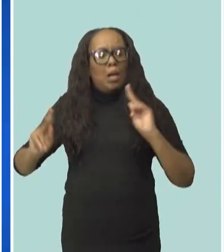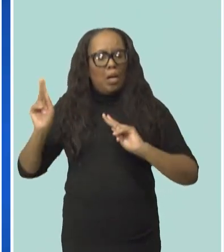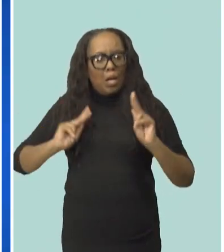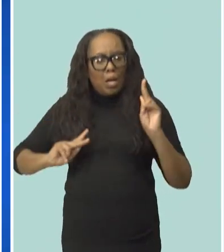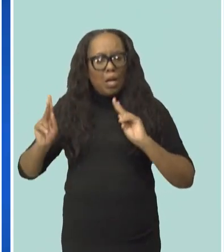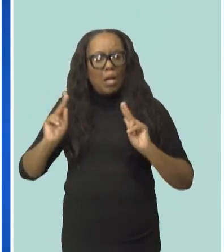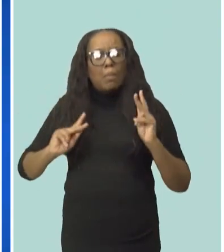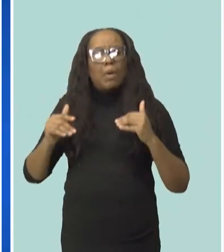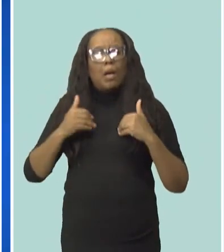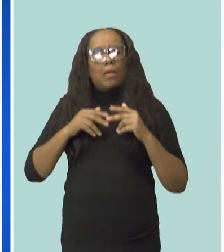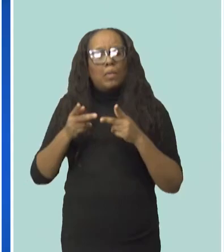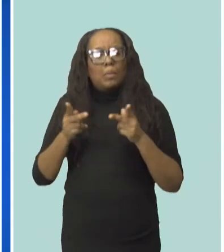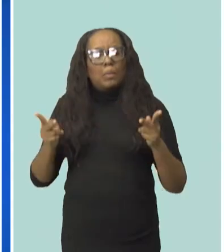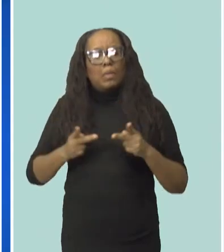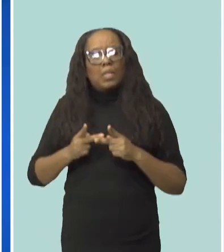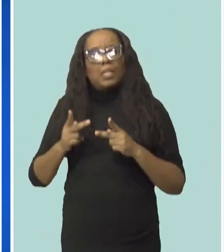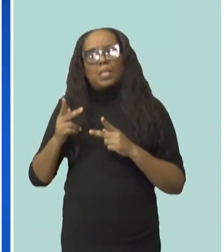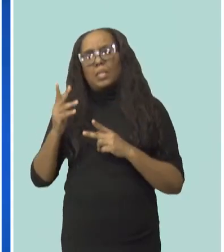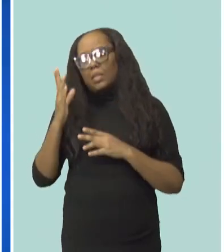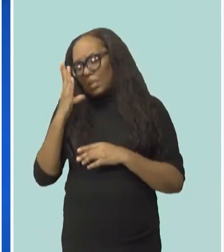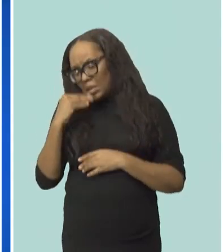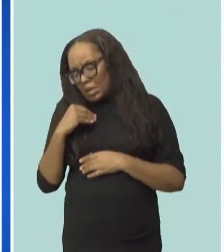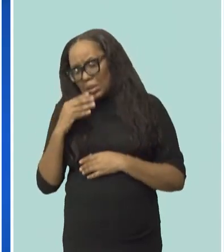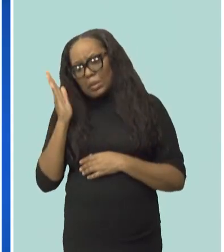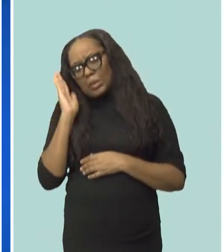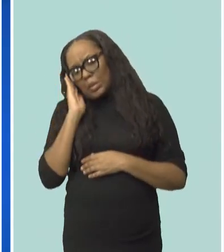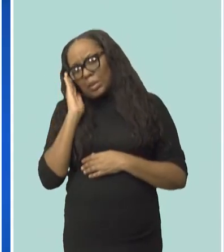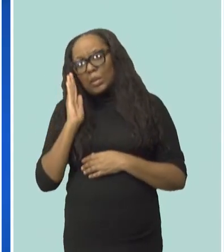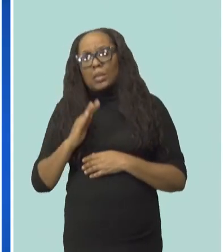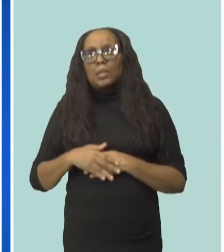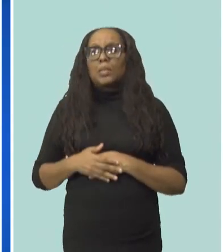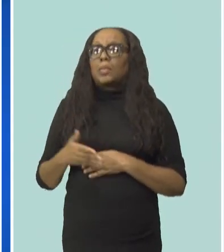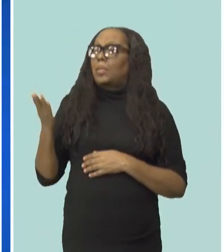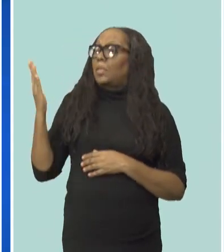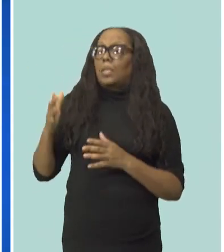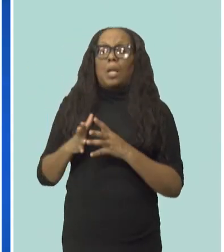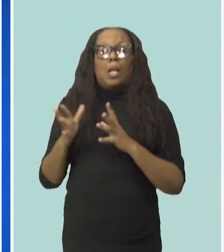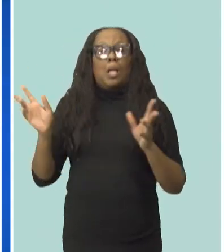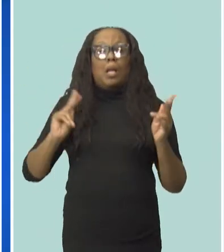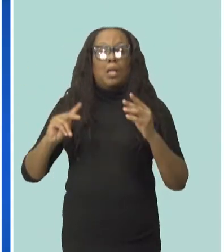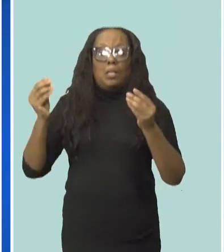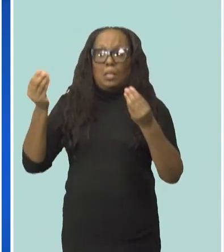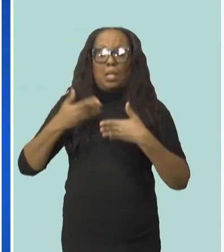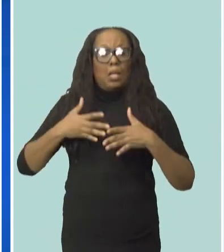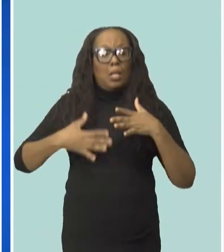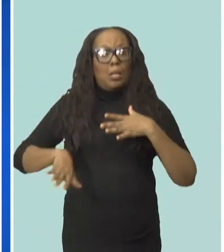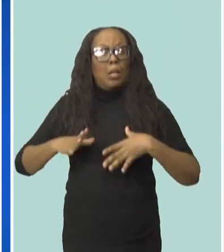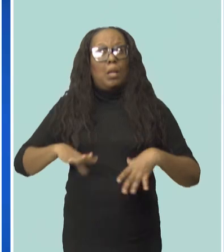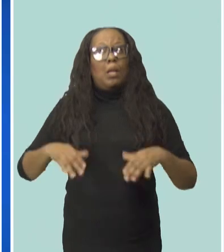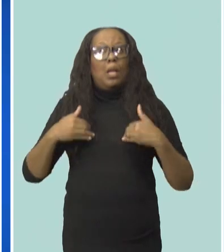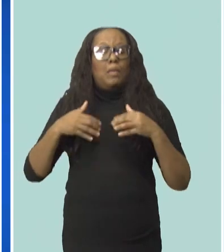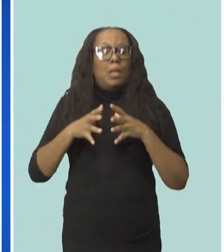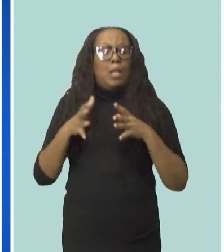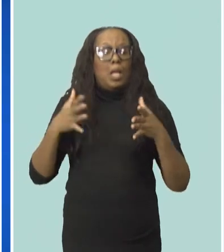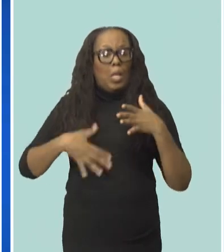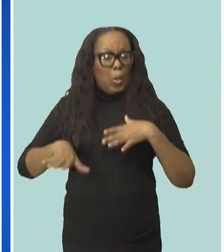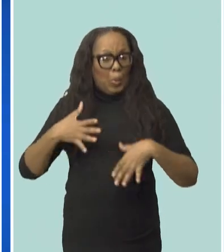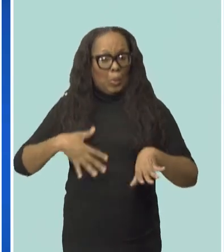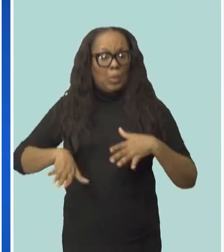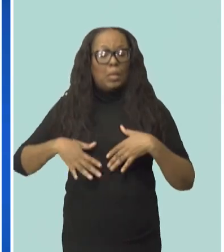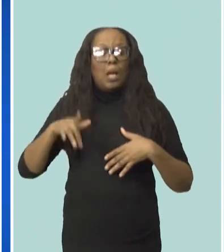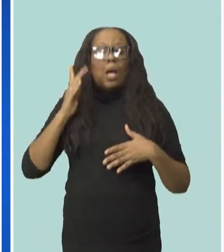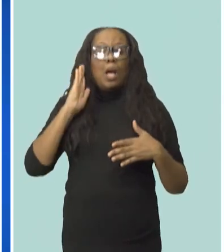Unit. A lot of people donate clothes to my office, so I have a good stash there. So I'm going to take them